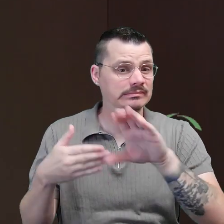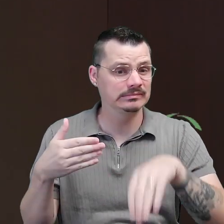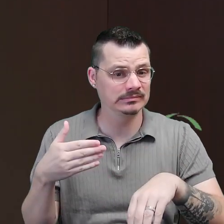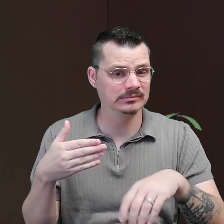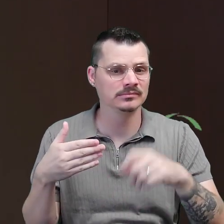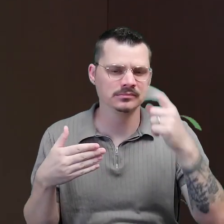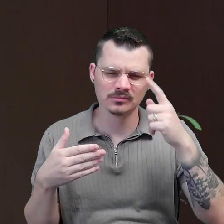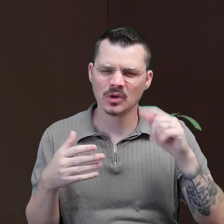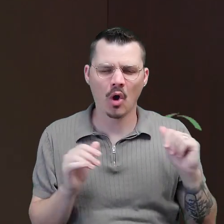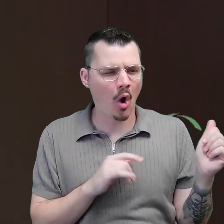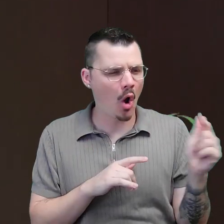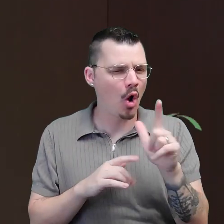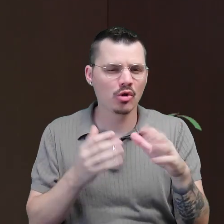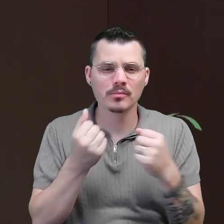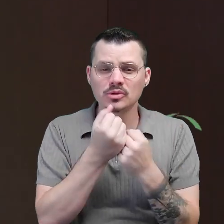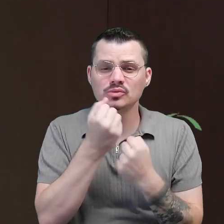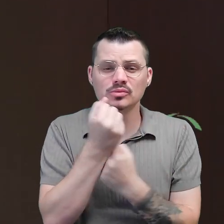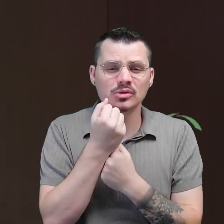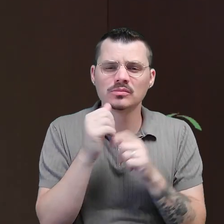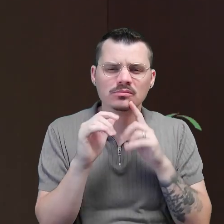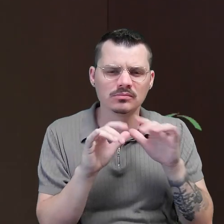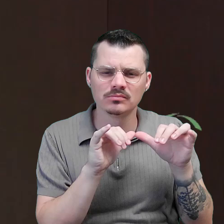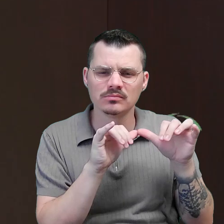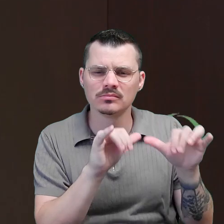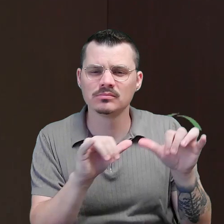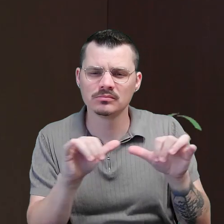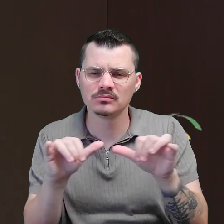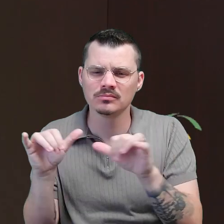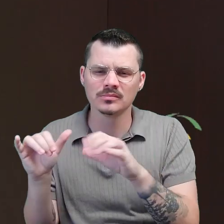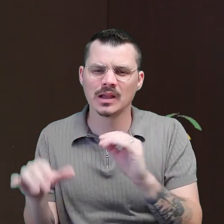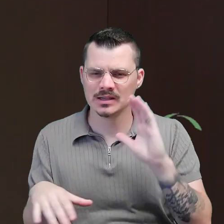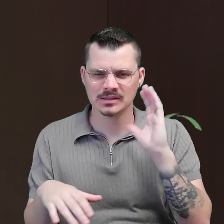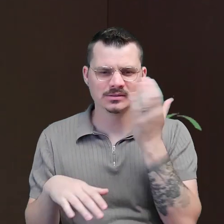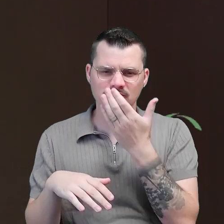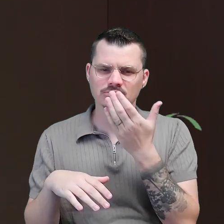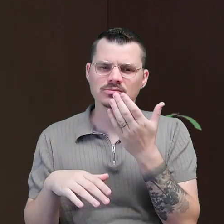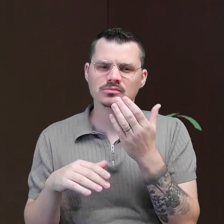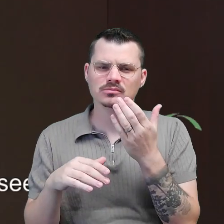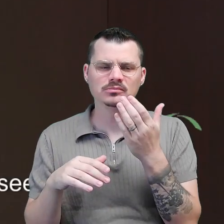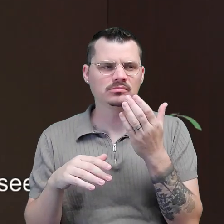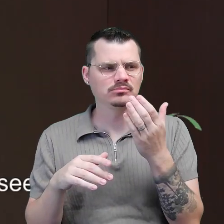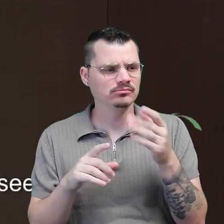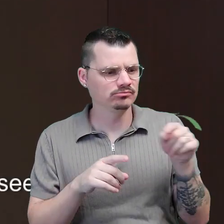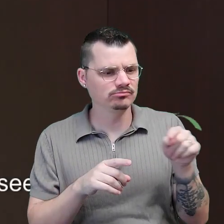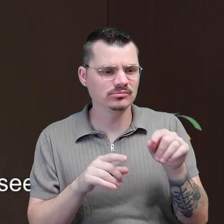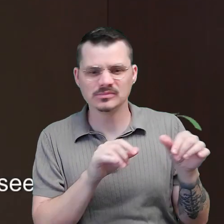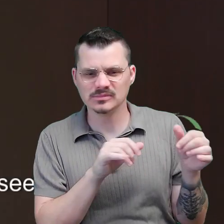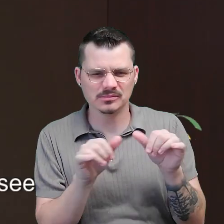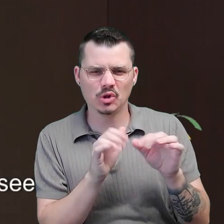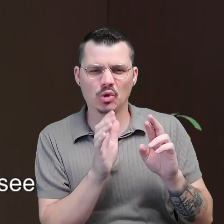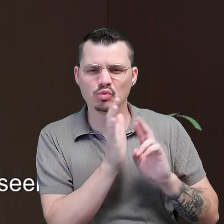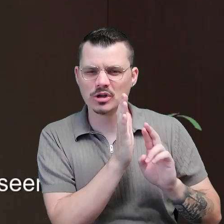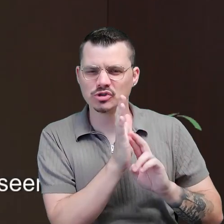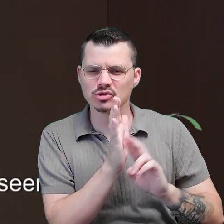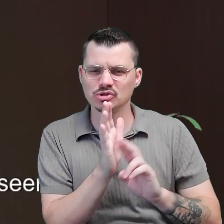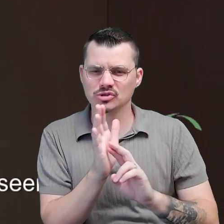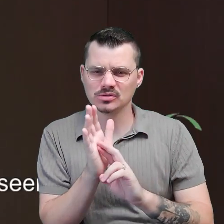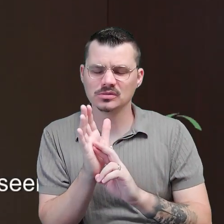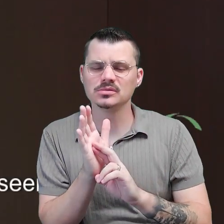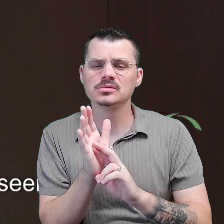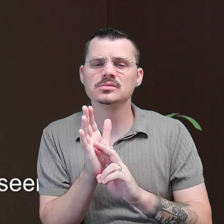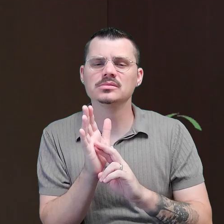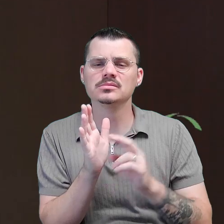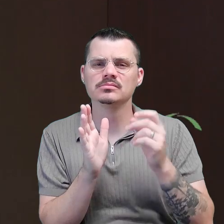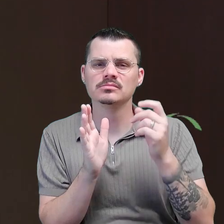the principles are pretty much the same, and a very similar set of research points and data and outcomes